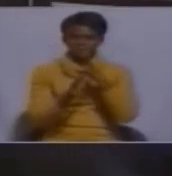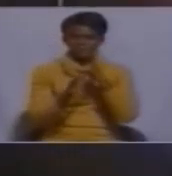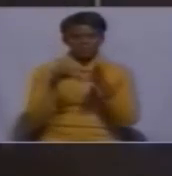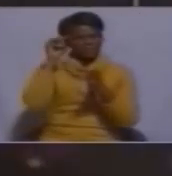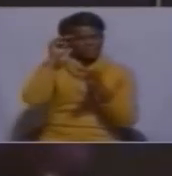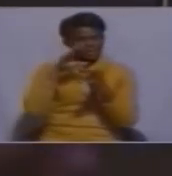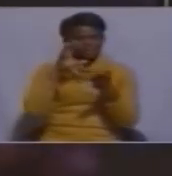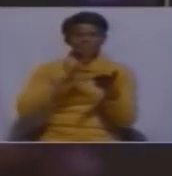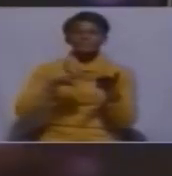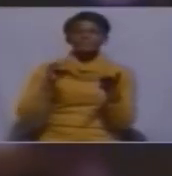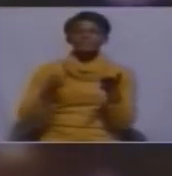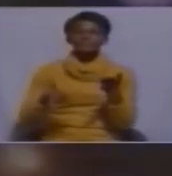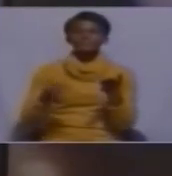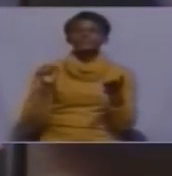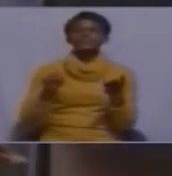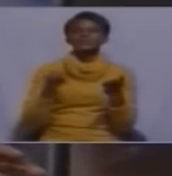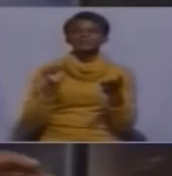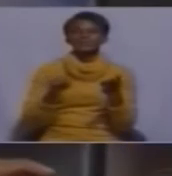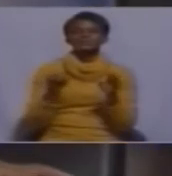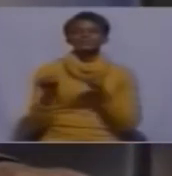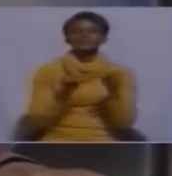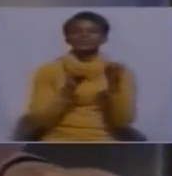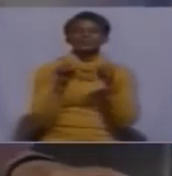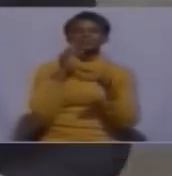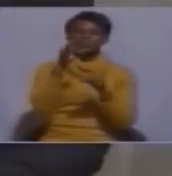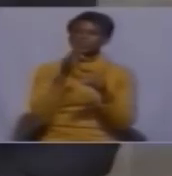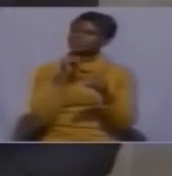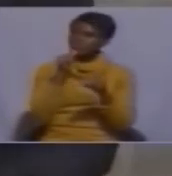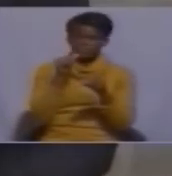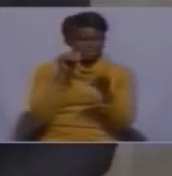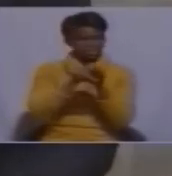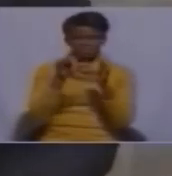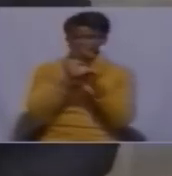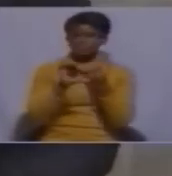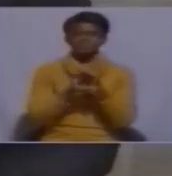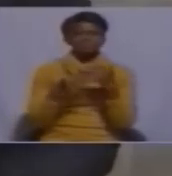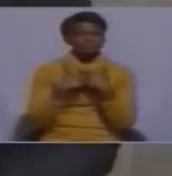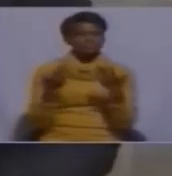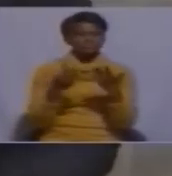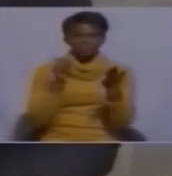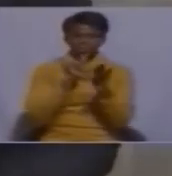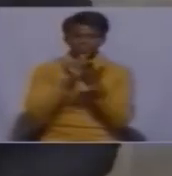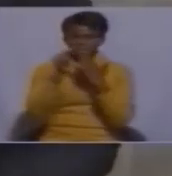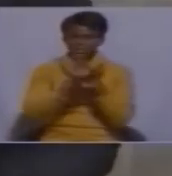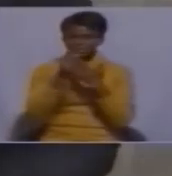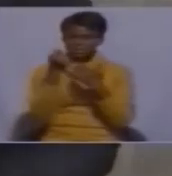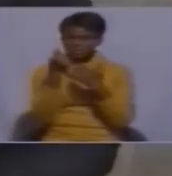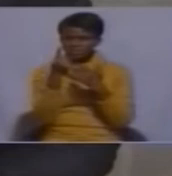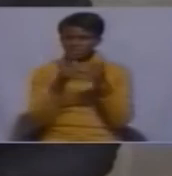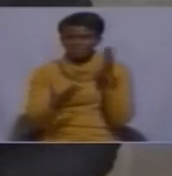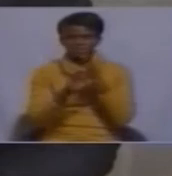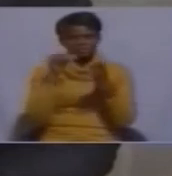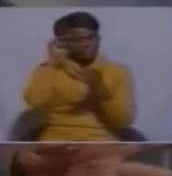been scrapped. Yes, going forward. It's not there in the Constitution as amended. After August 11th, there'll be no deputy